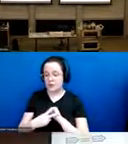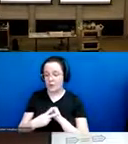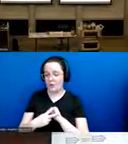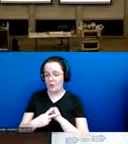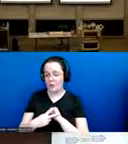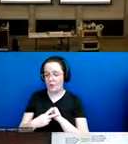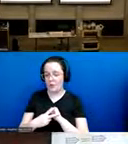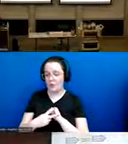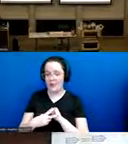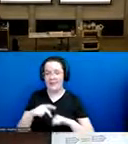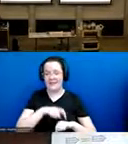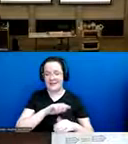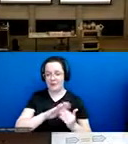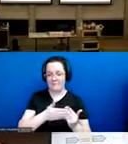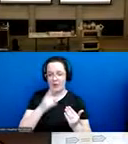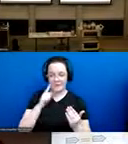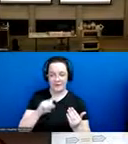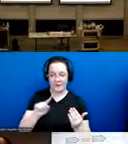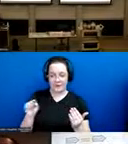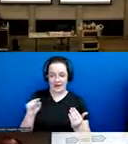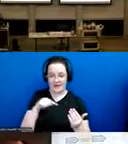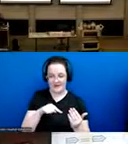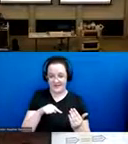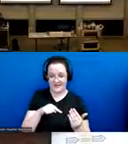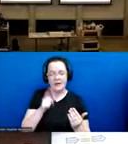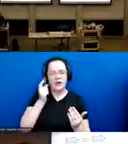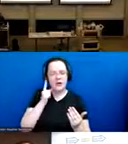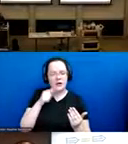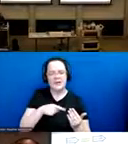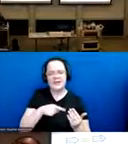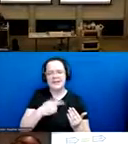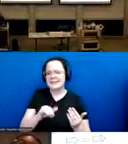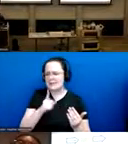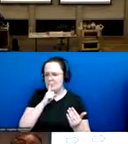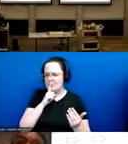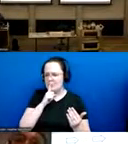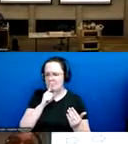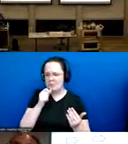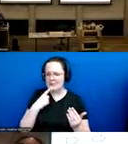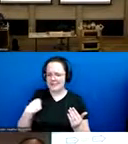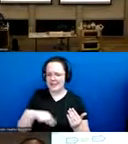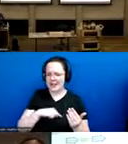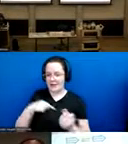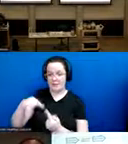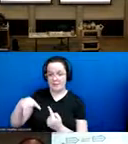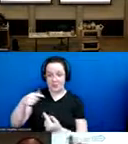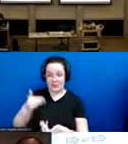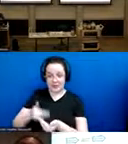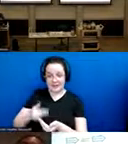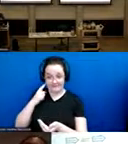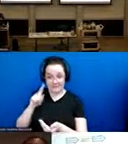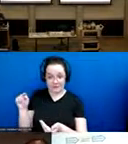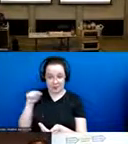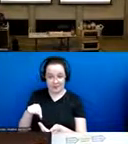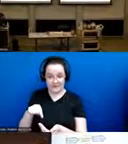temporal envelope of the photon. However, that doesn't tell us still to store the polarization state of the photon. That was just step